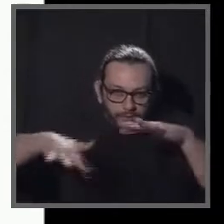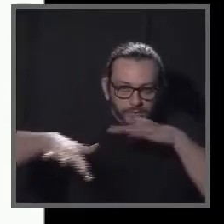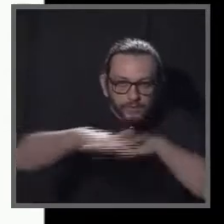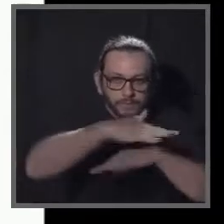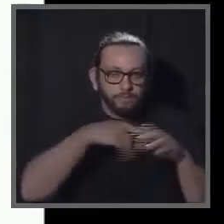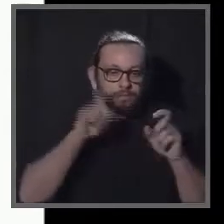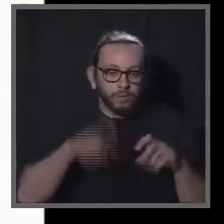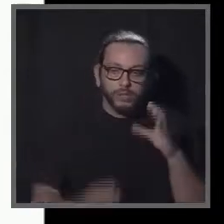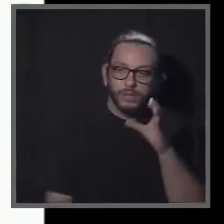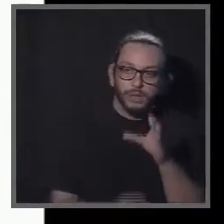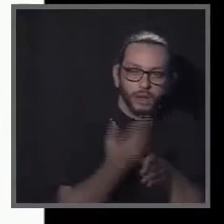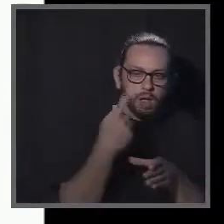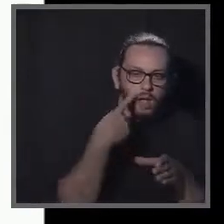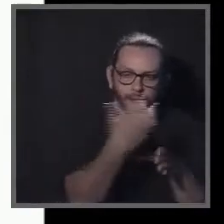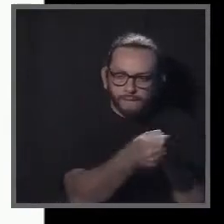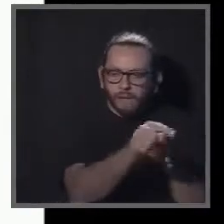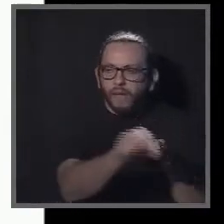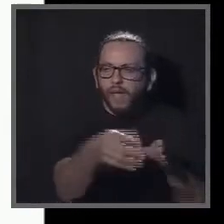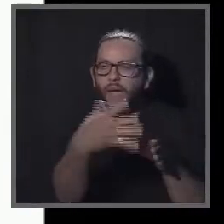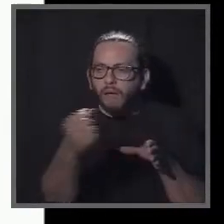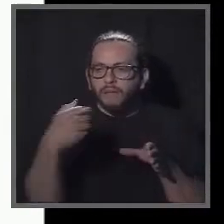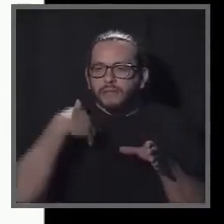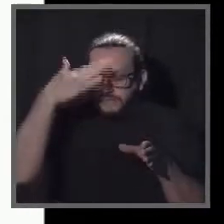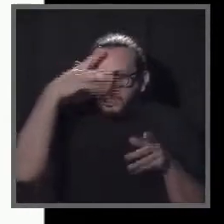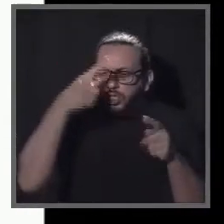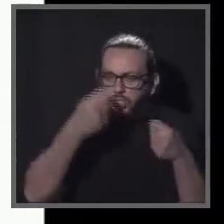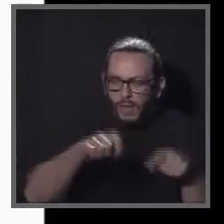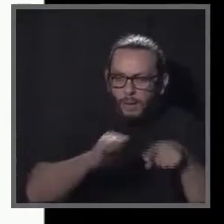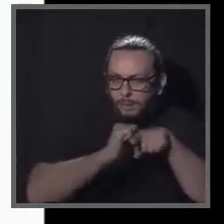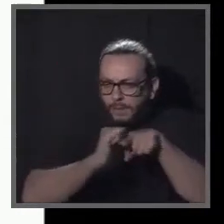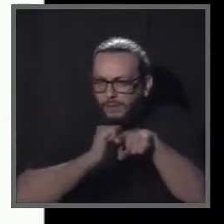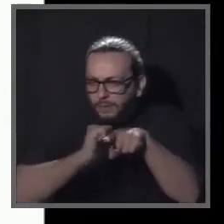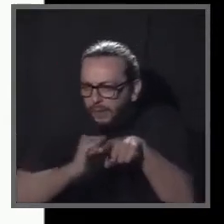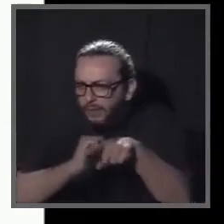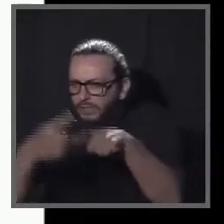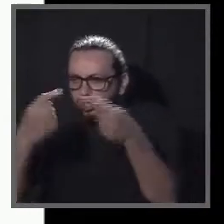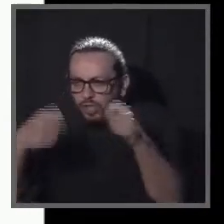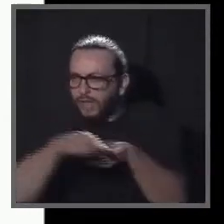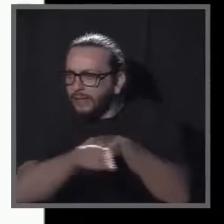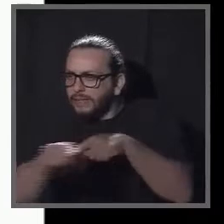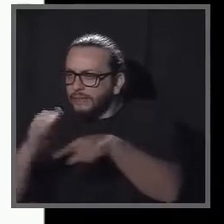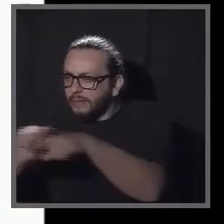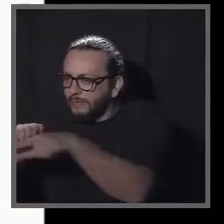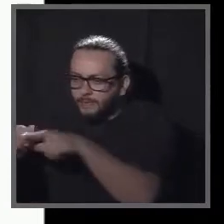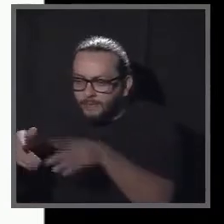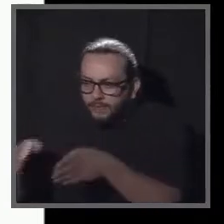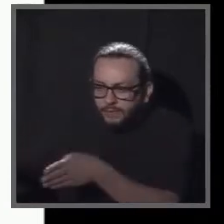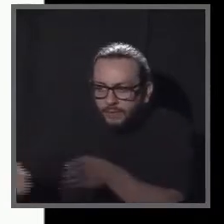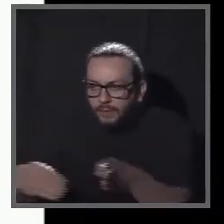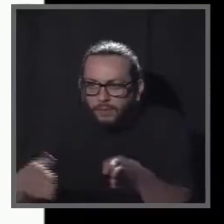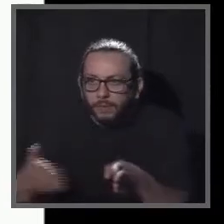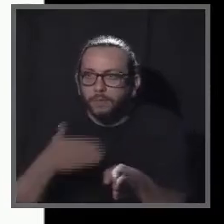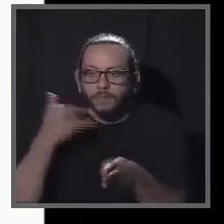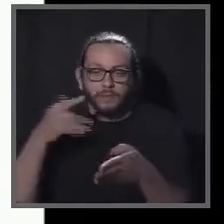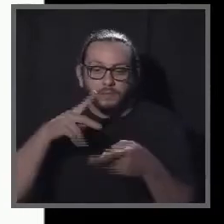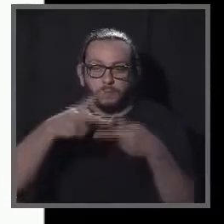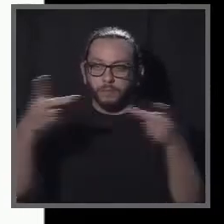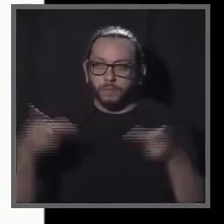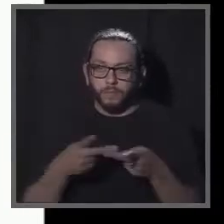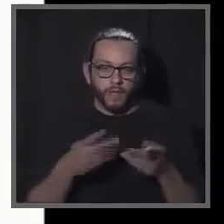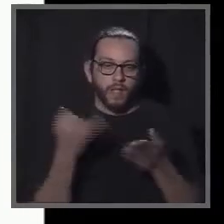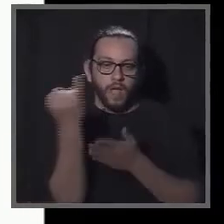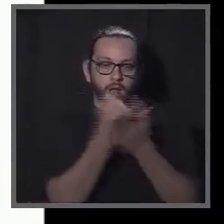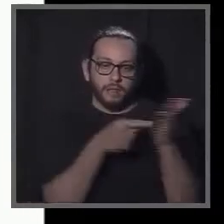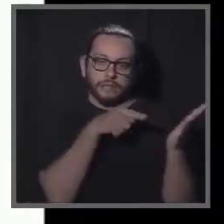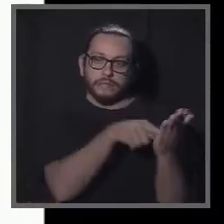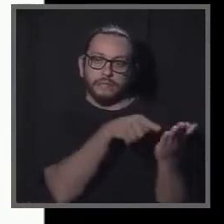our sustainability strategy, because the National Plan for the Arts, as you can see, it's a task force for